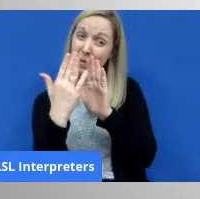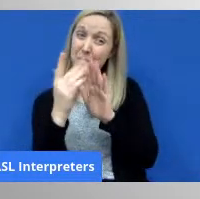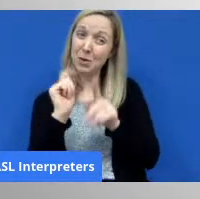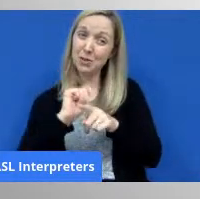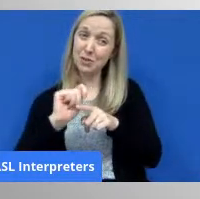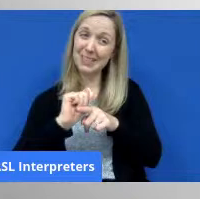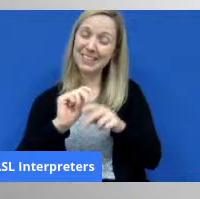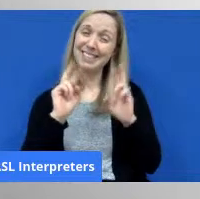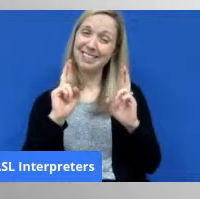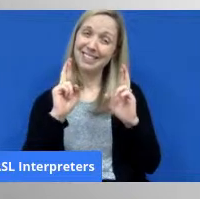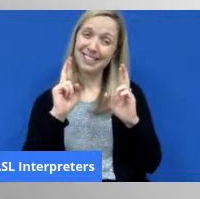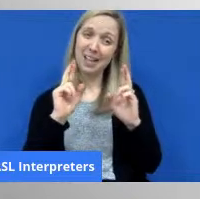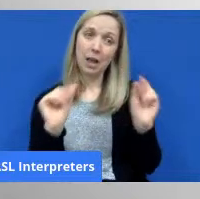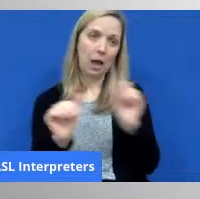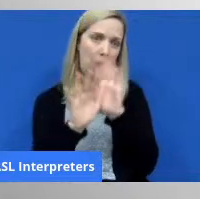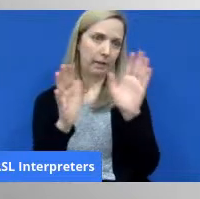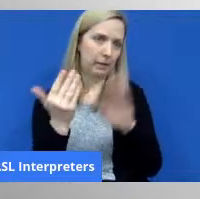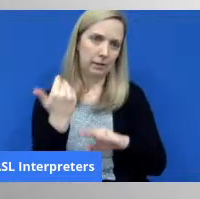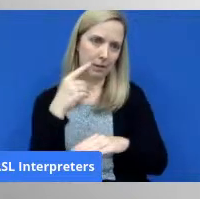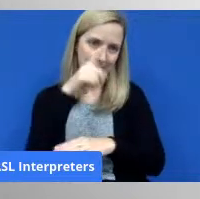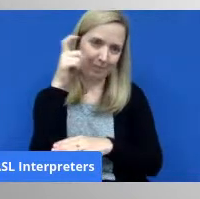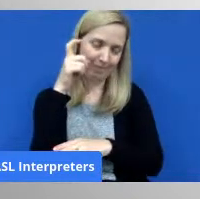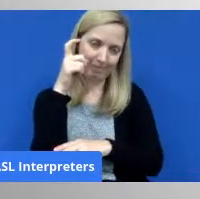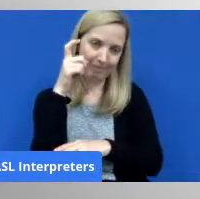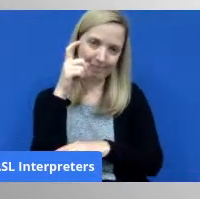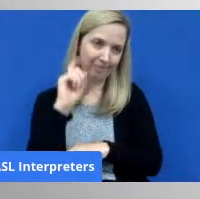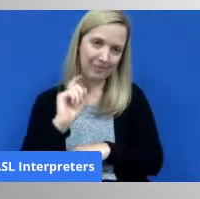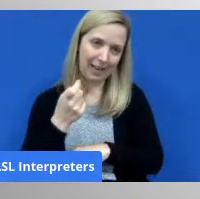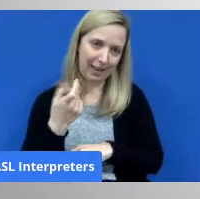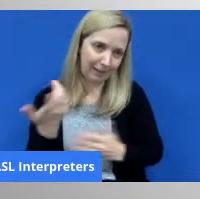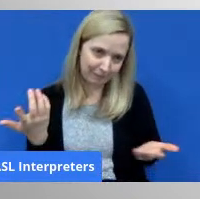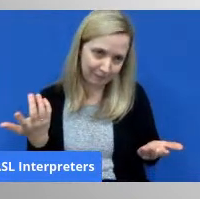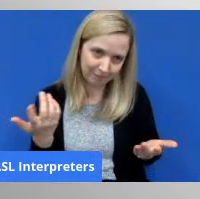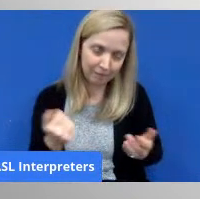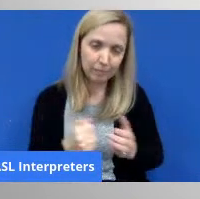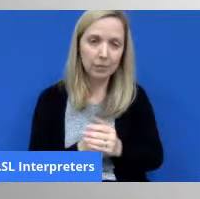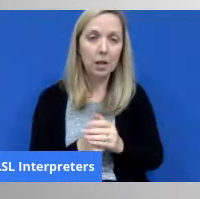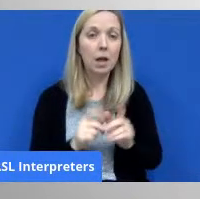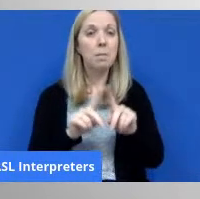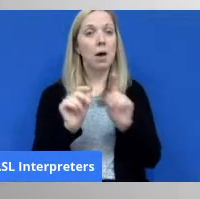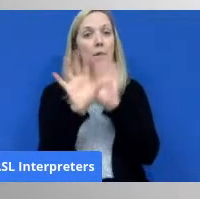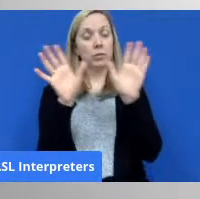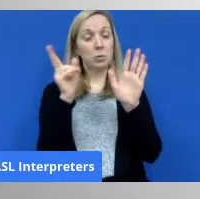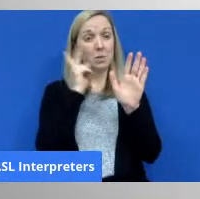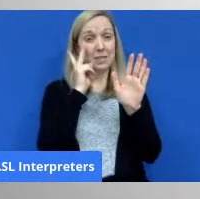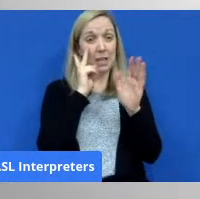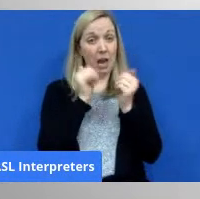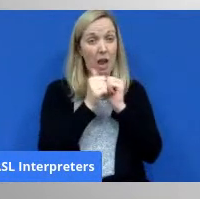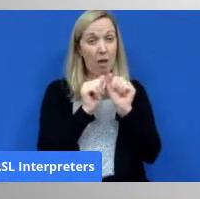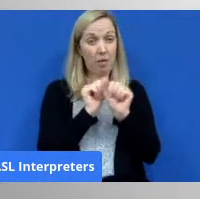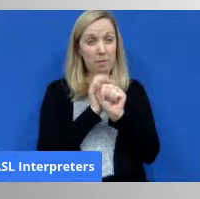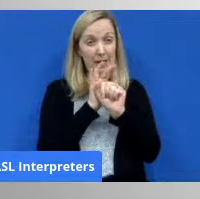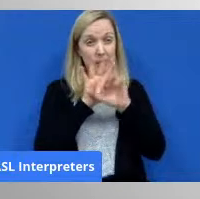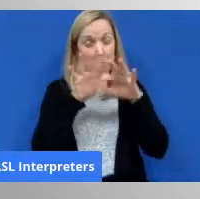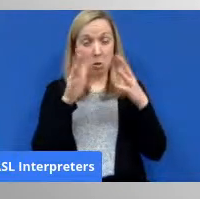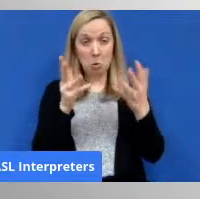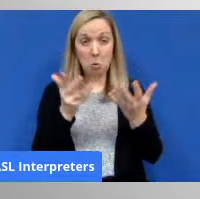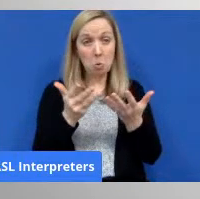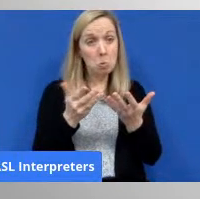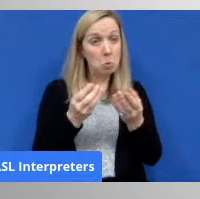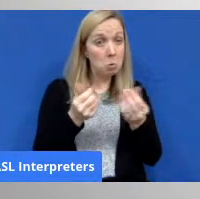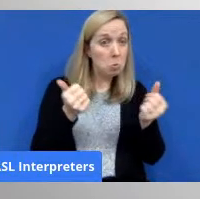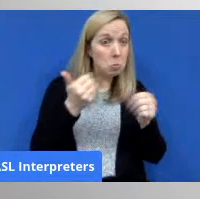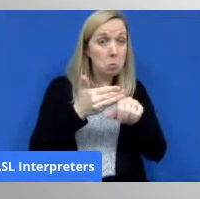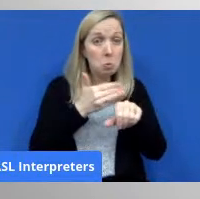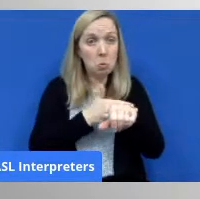Obviously, we were not able to last summer, but we will have to obviously see how the pandemic develops. Next